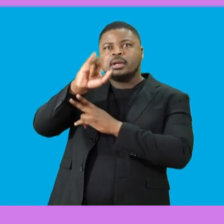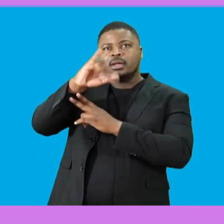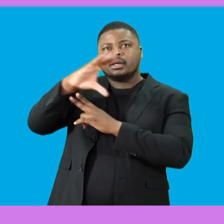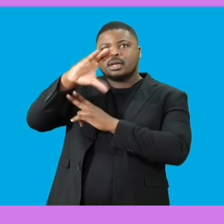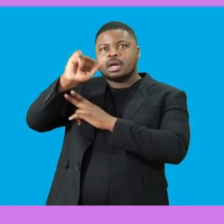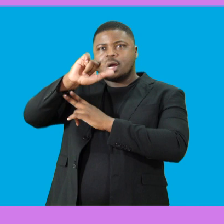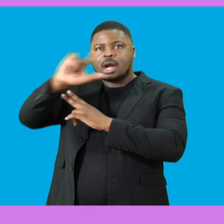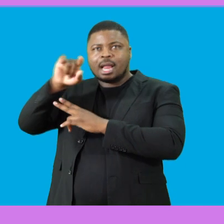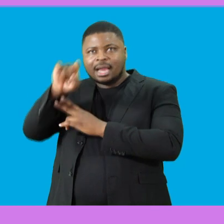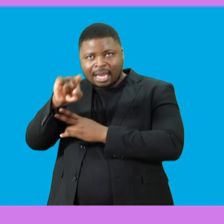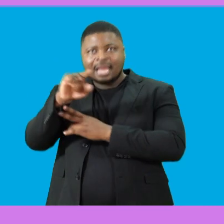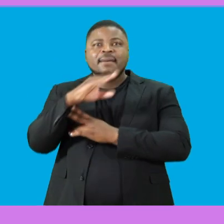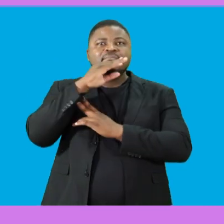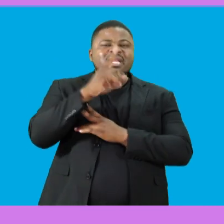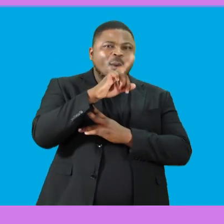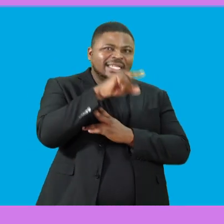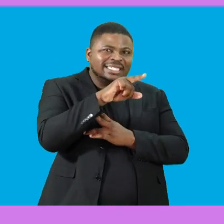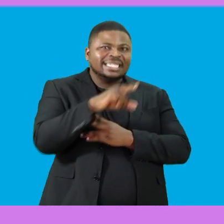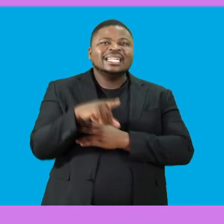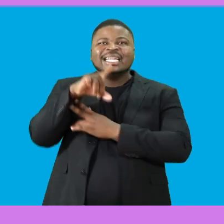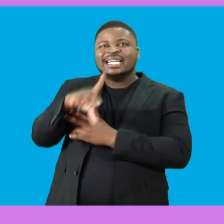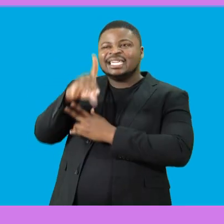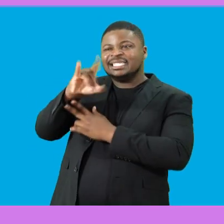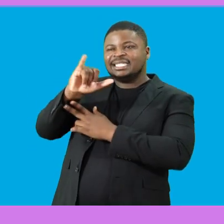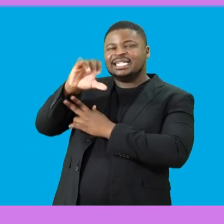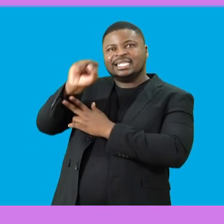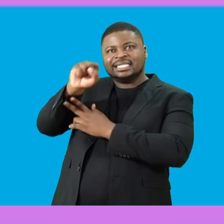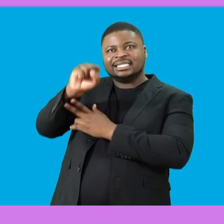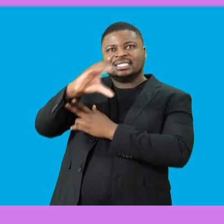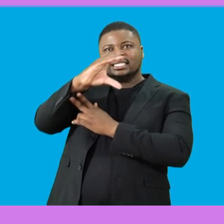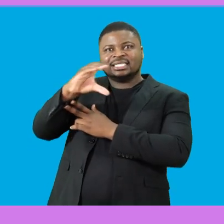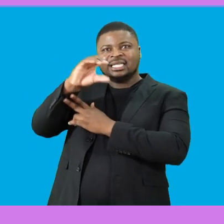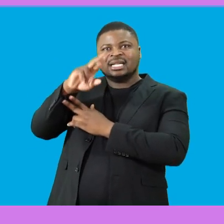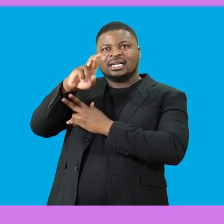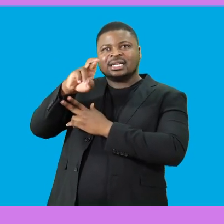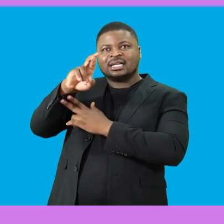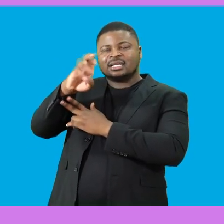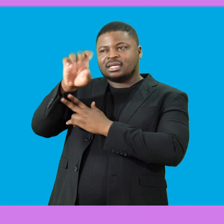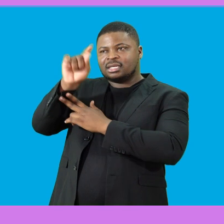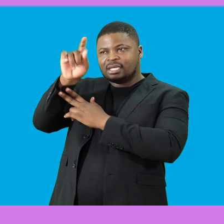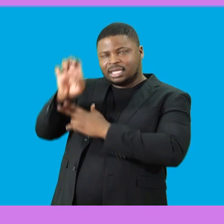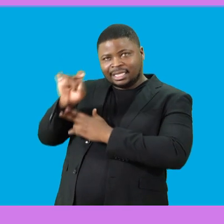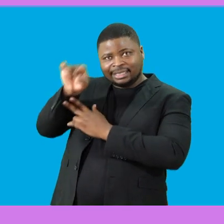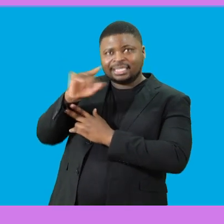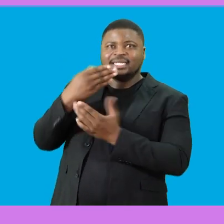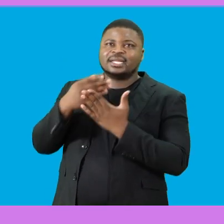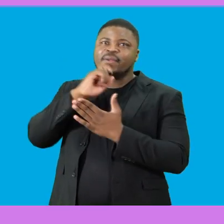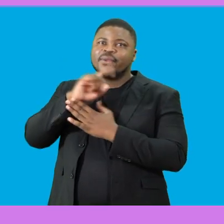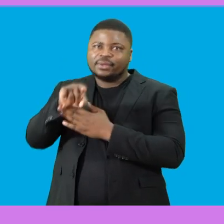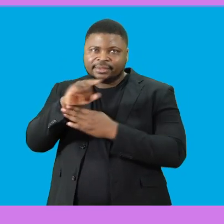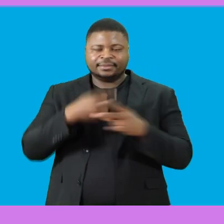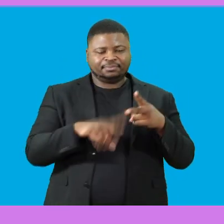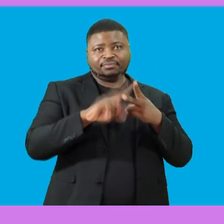is discrete. So it is the discrete numerical data, which is the number of trees in a garden. Then we go to B, the